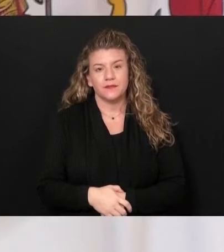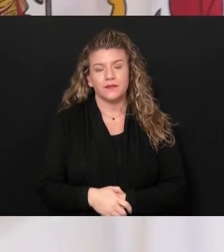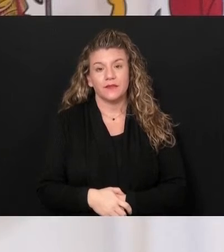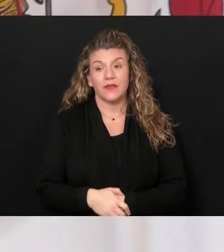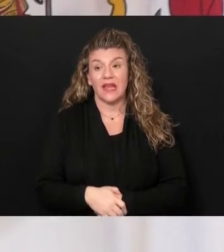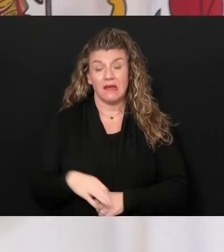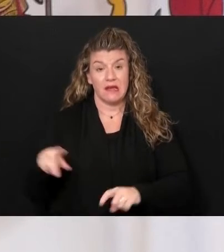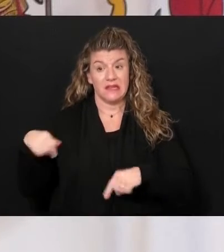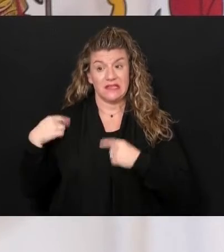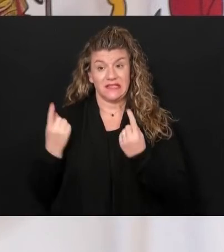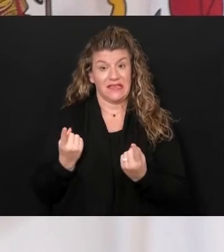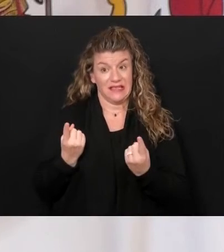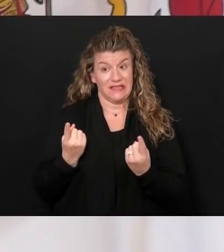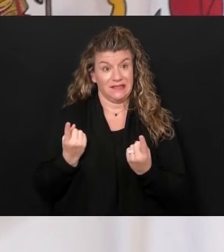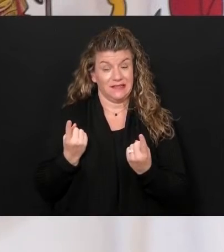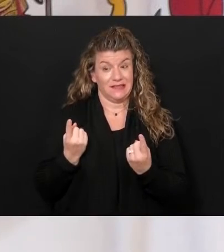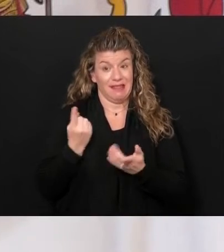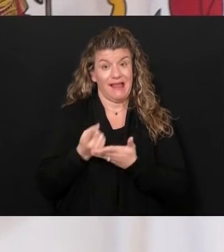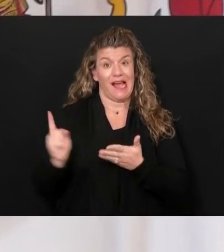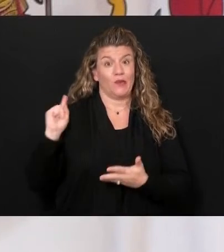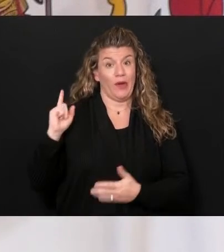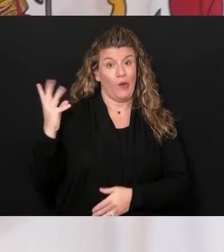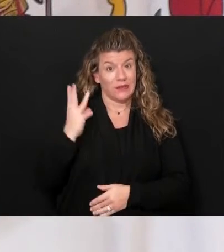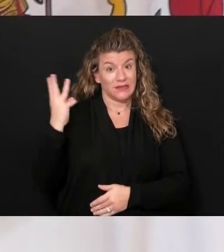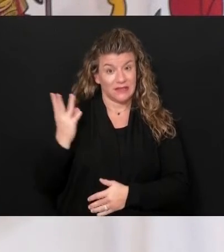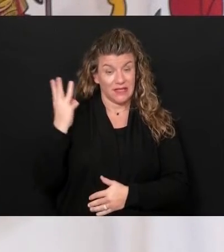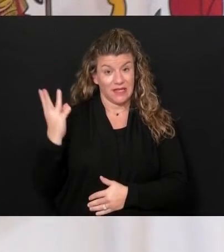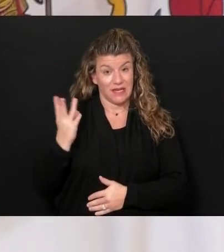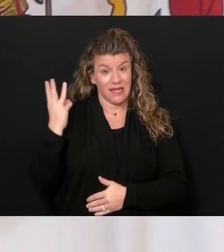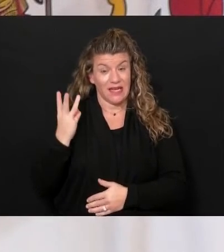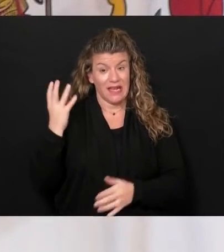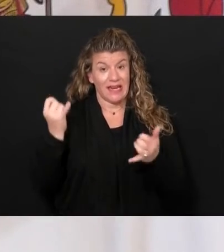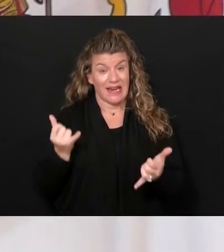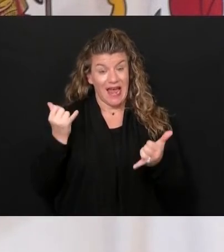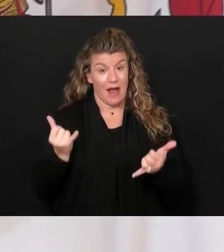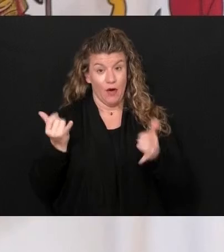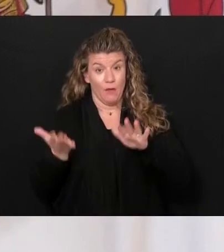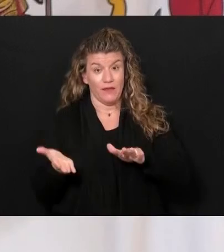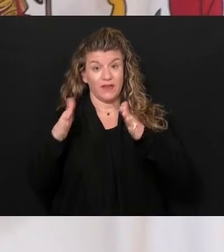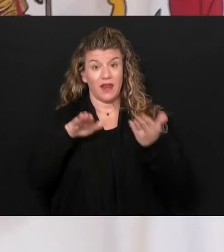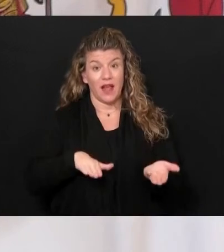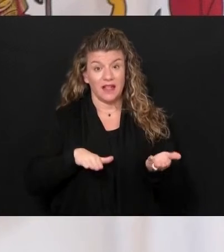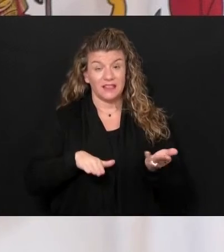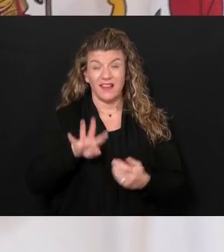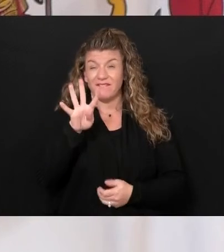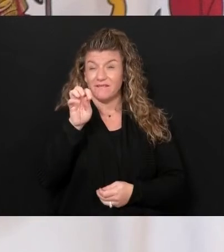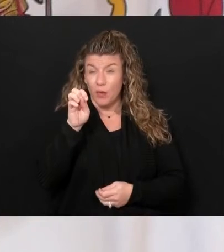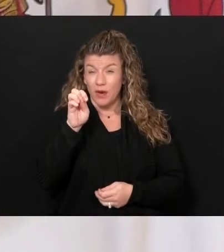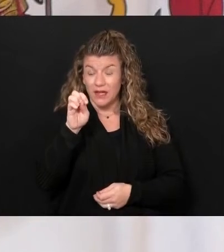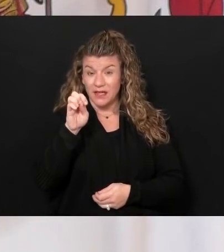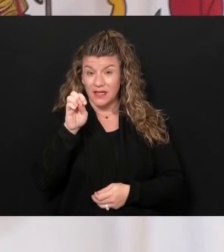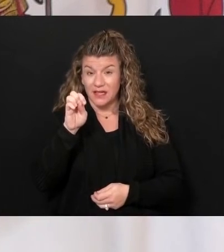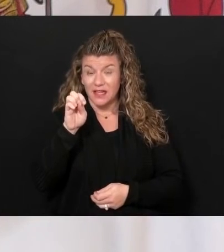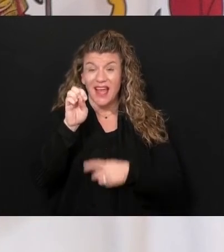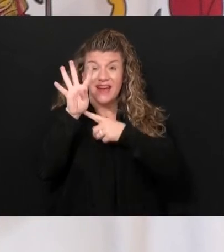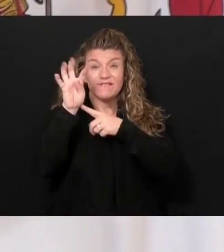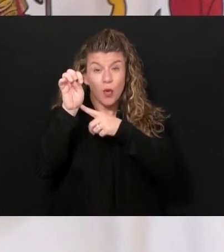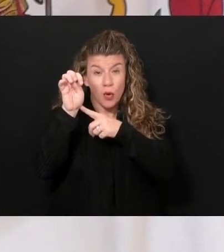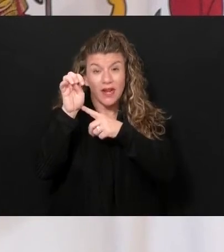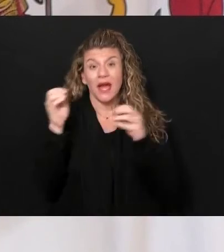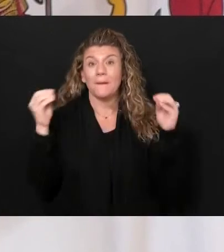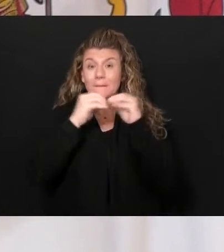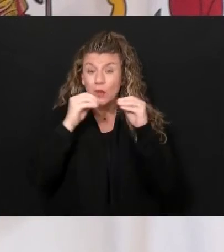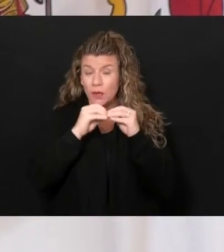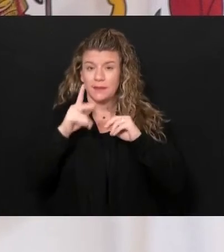Since we were with you on Wednesday, we have lost 40 more